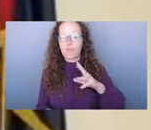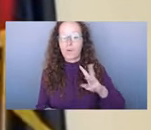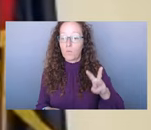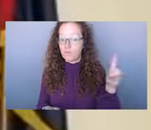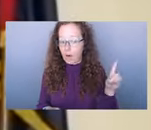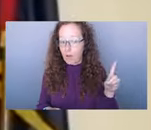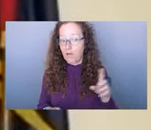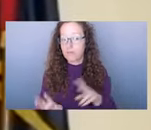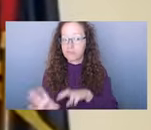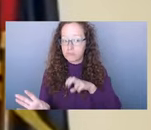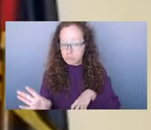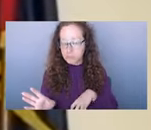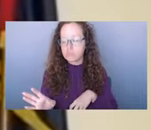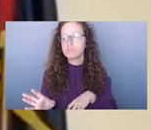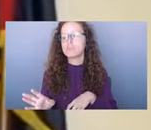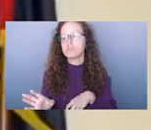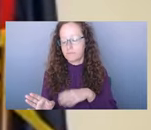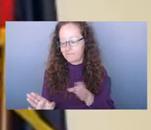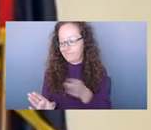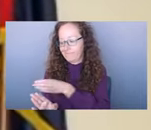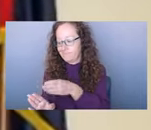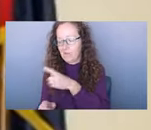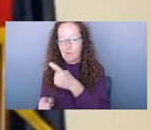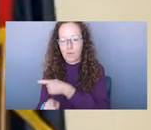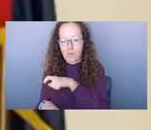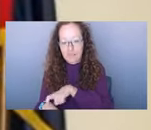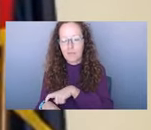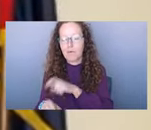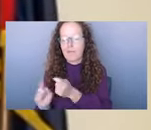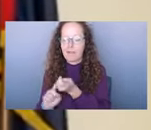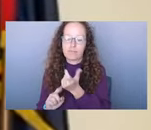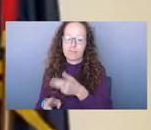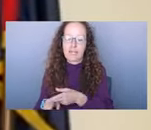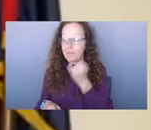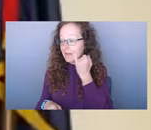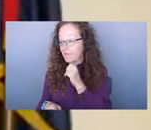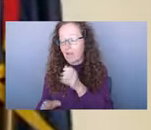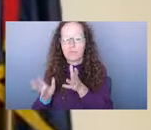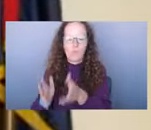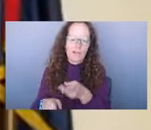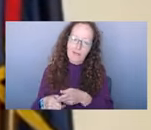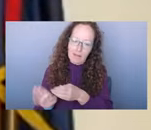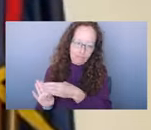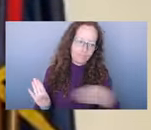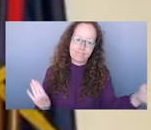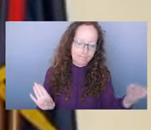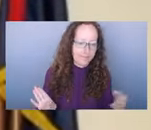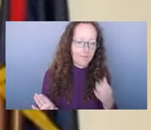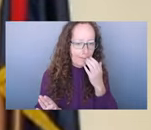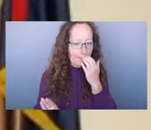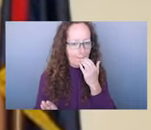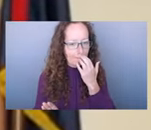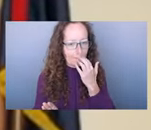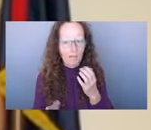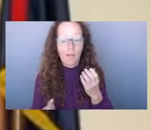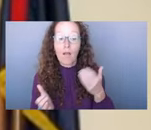that distinction there. And they have to do it with the correct filing officer. If they're a federal state legislative candidate, that'd be the Secretary of State.